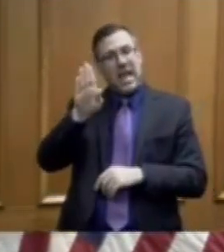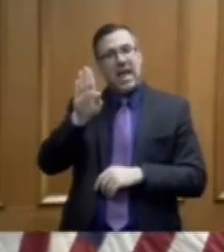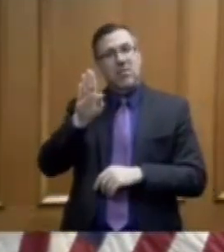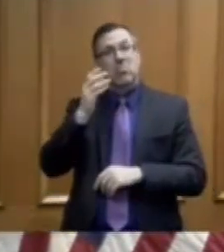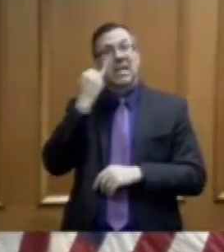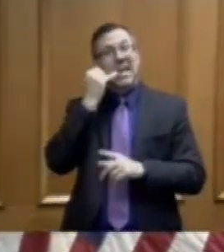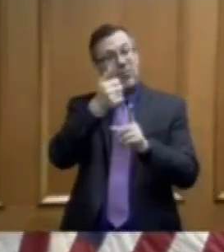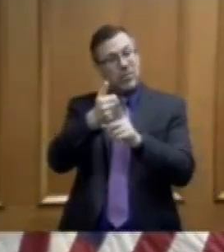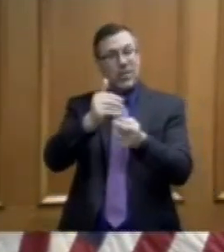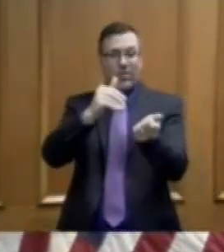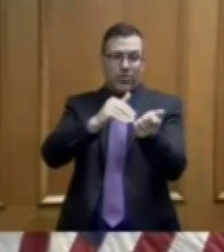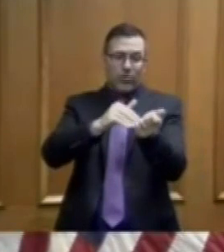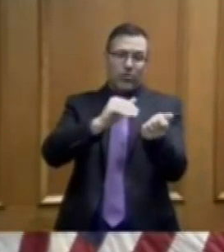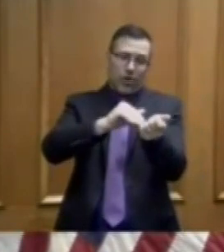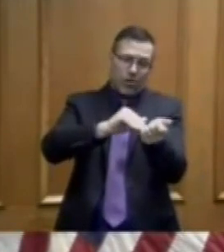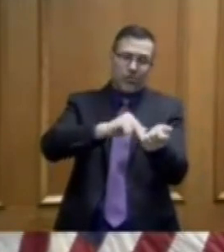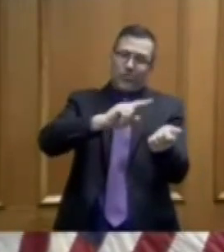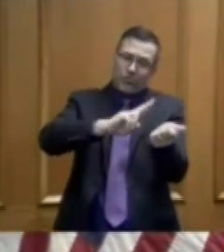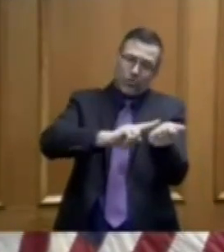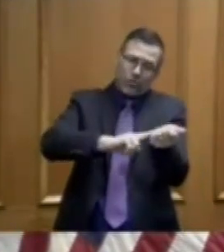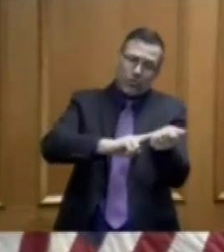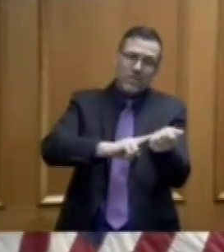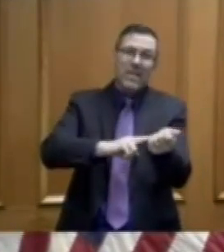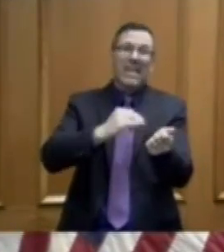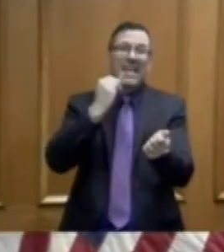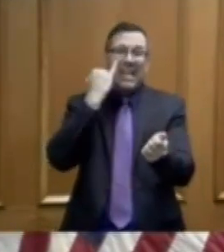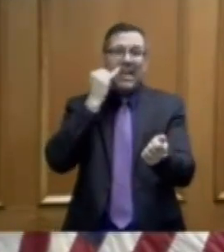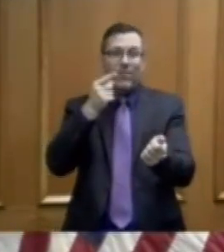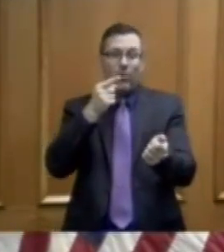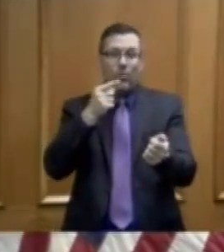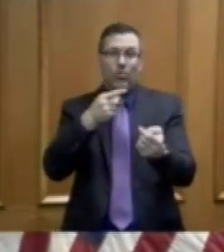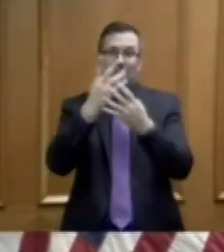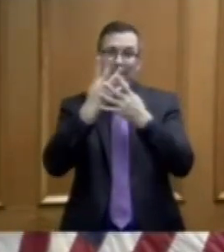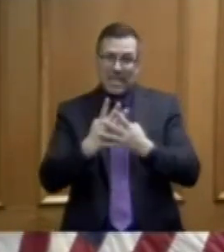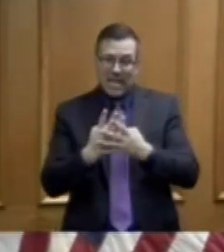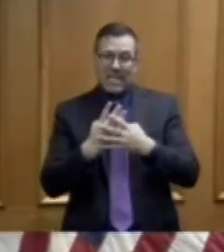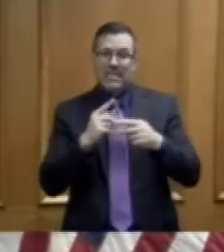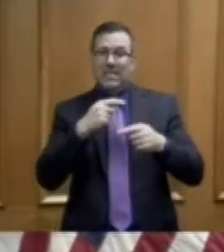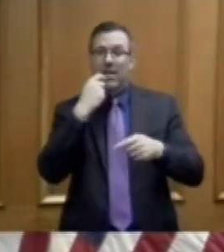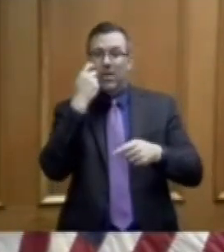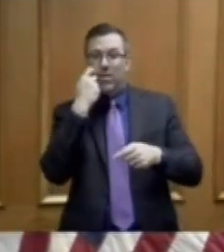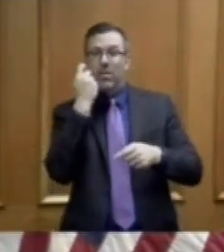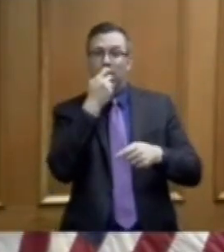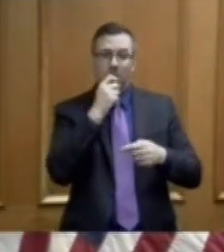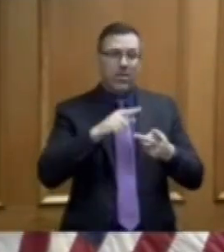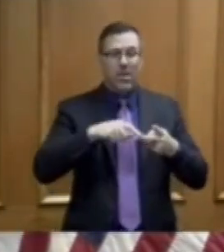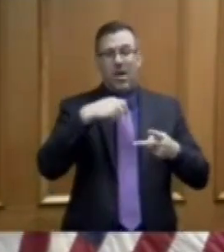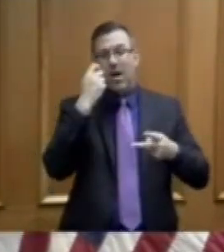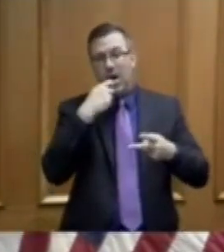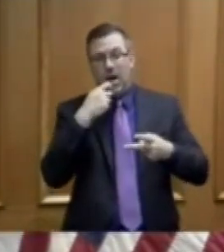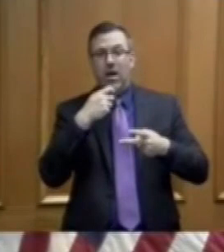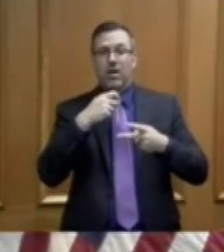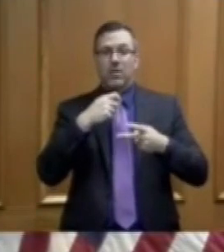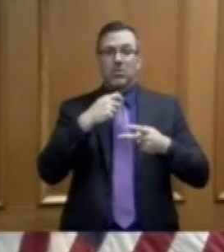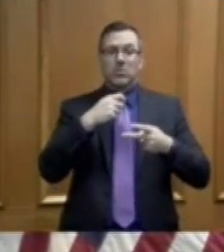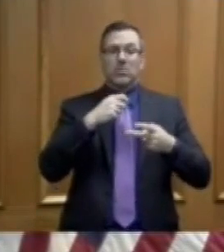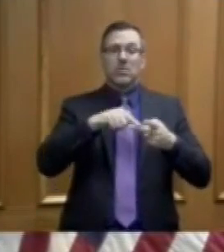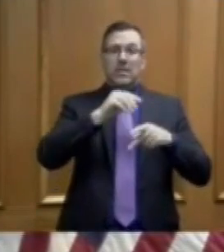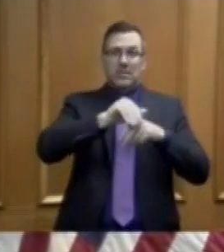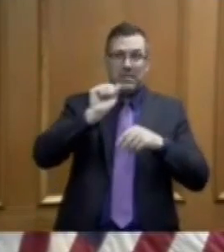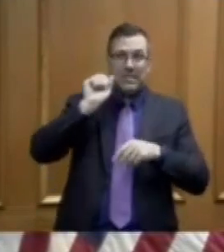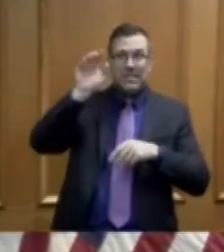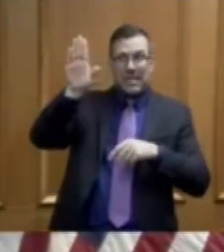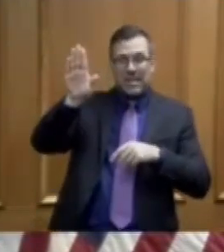workers. Obviously, healthcare workers there are thousands of them across our state, and their access to